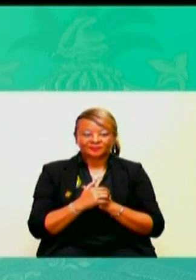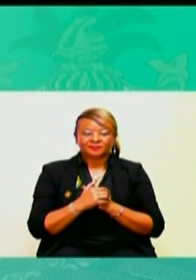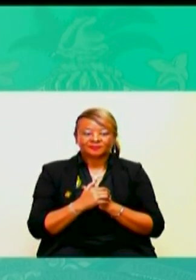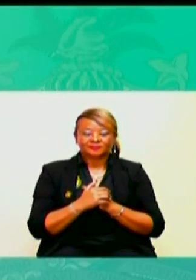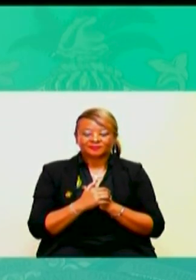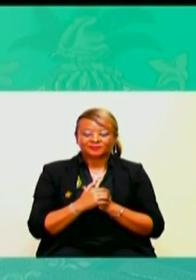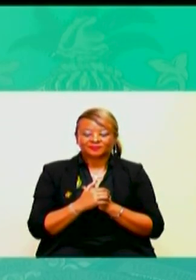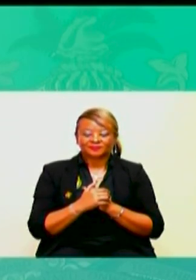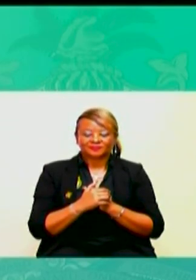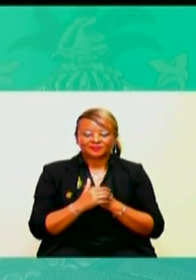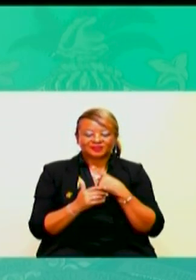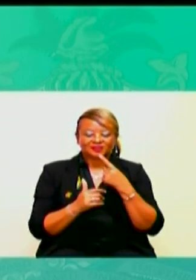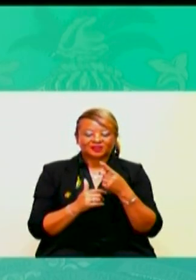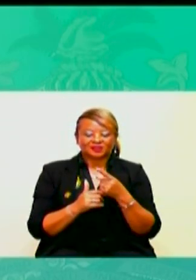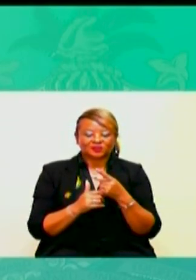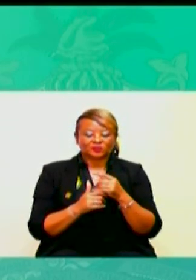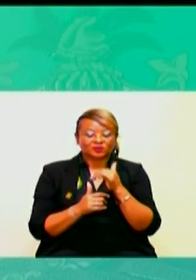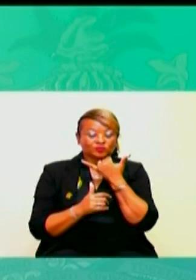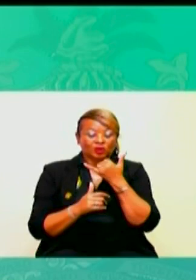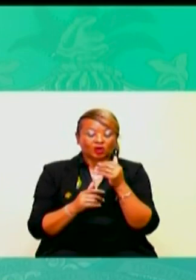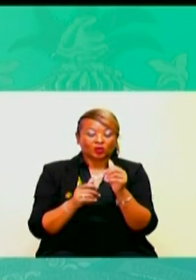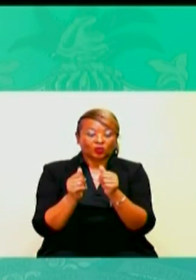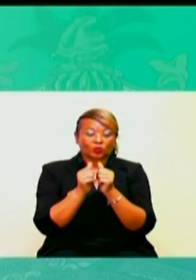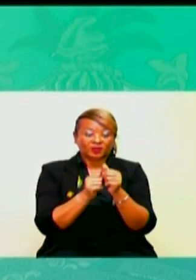Speaker, let me tell you what is so egregious about this deal here.